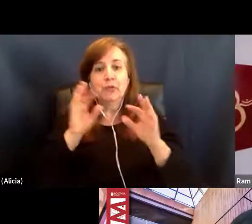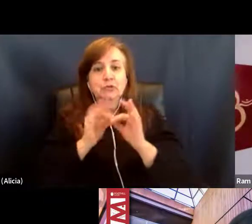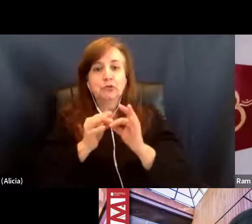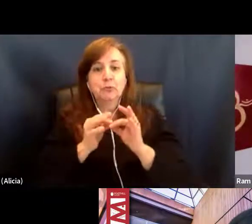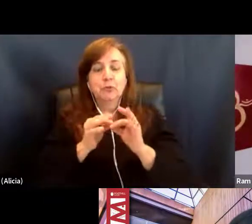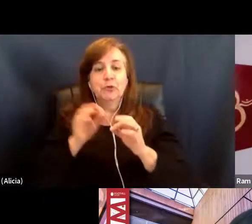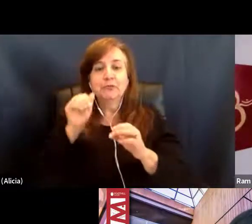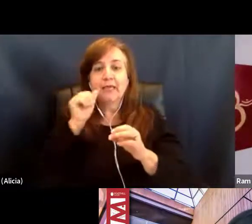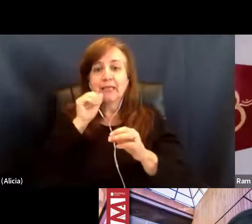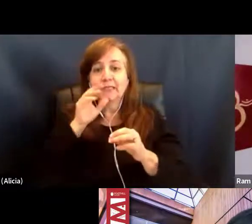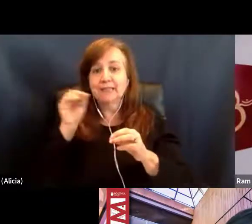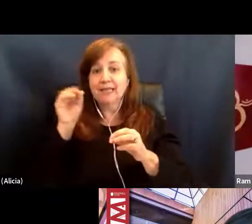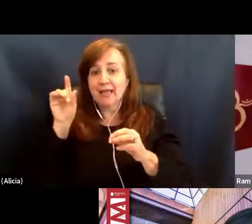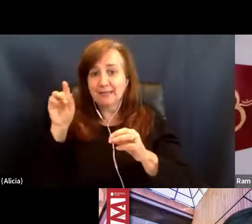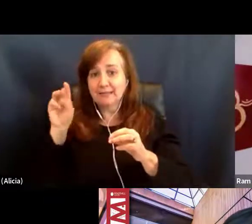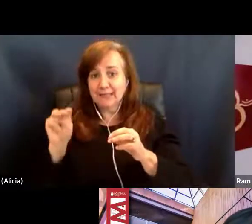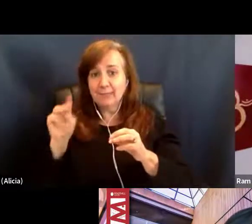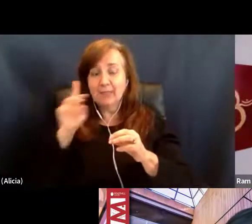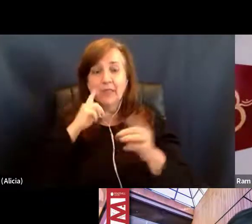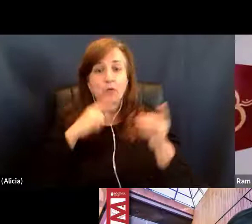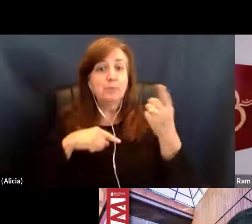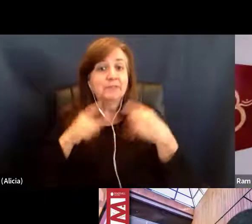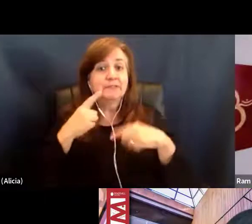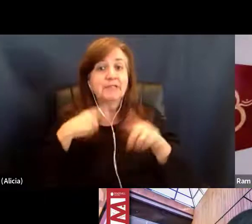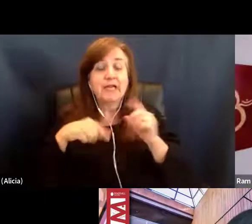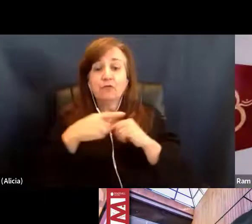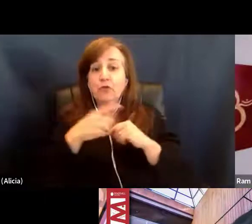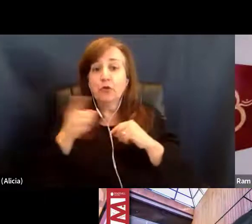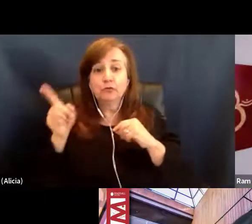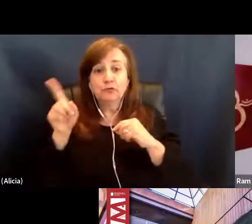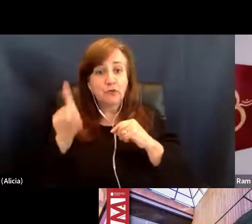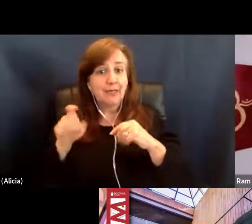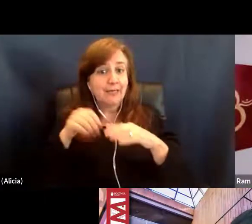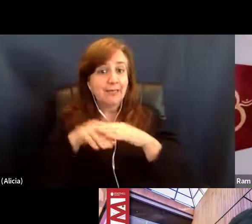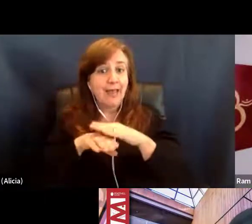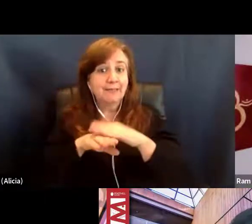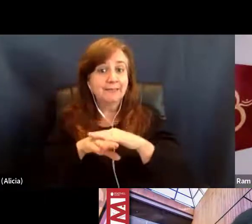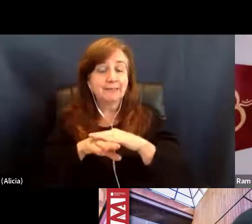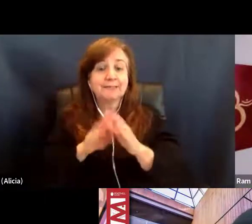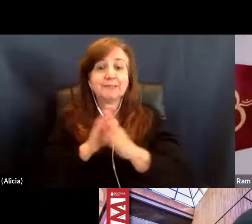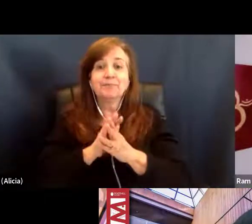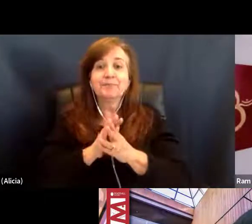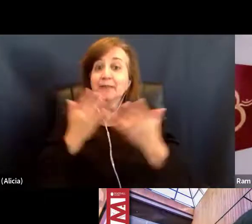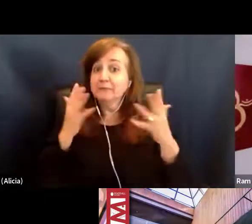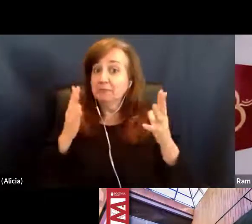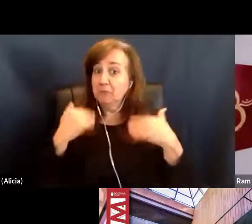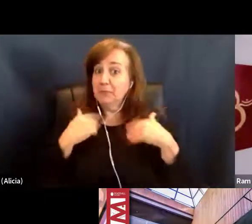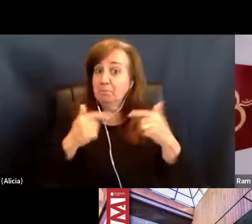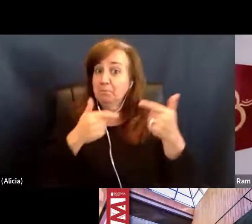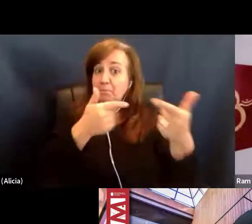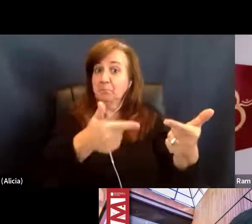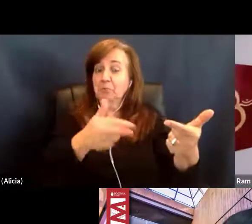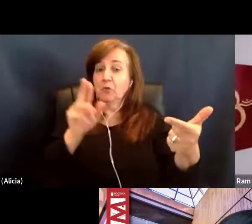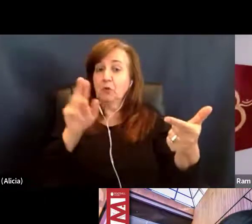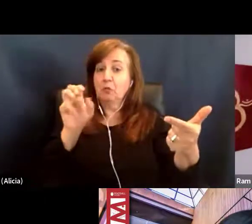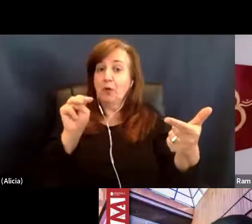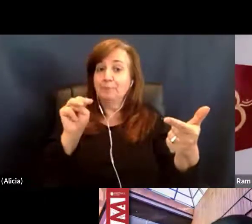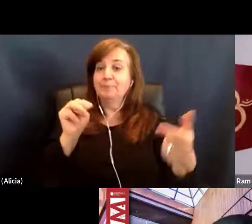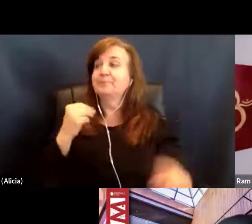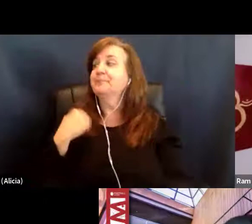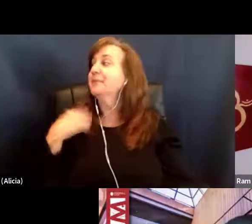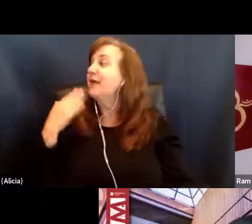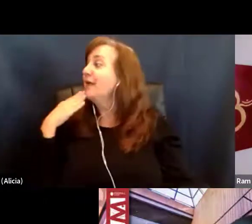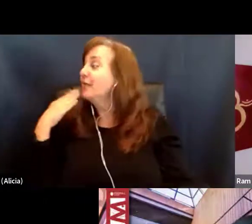Debbie, who will be signing for those of you who need that access. And that's it for me. Back to you, Ram. Thank you,